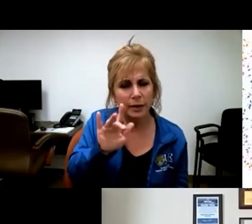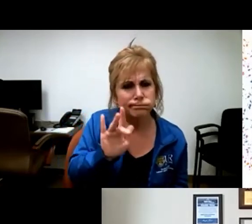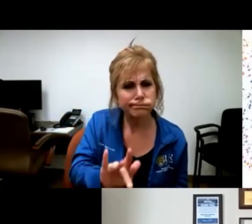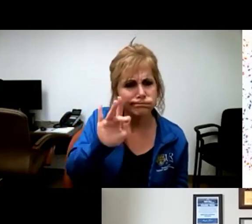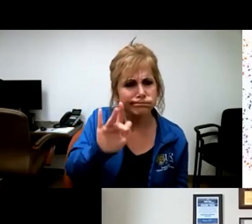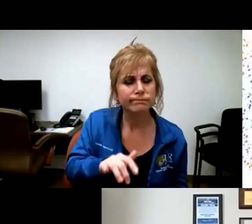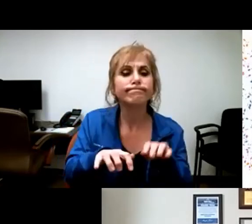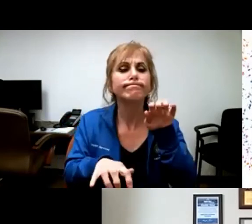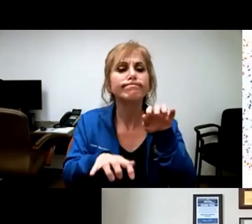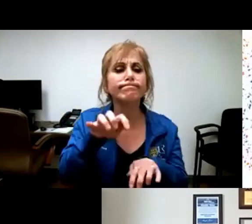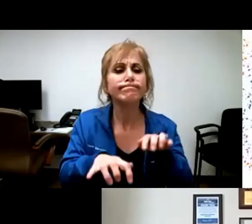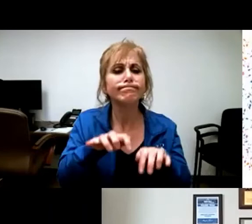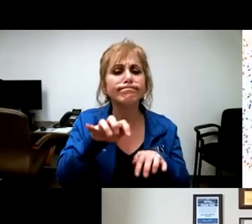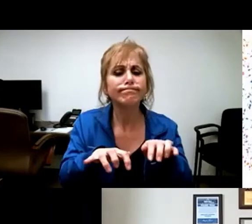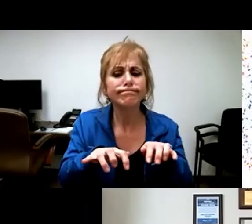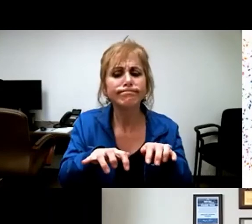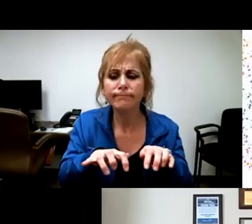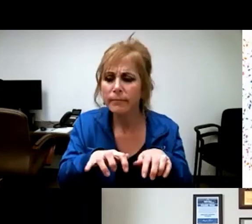for.